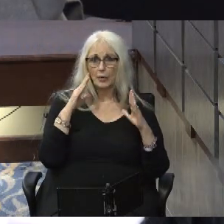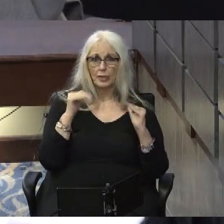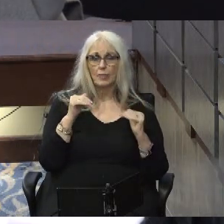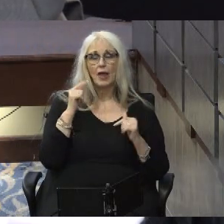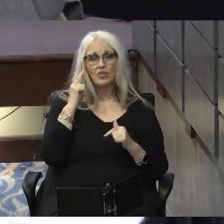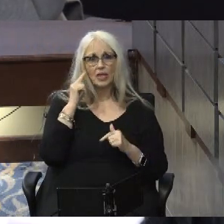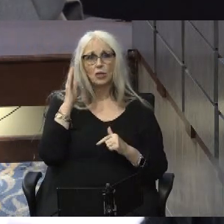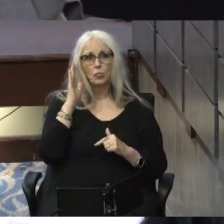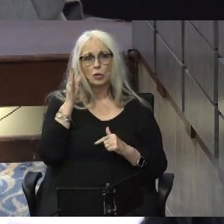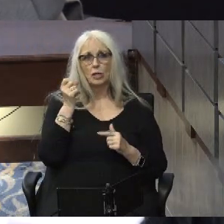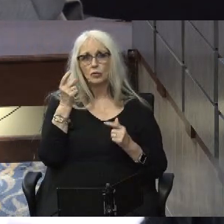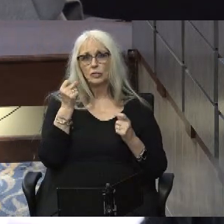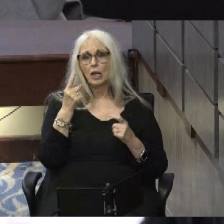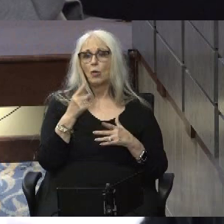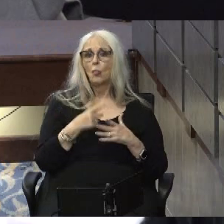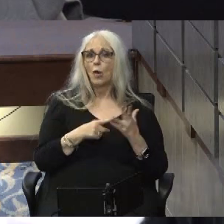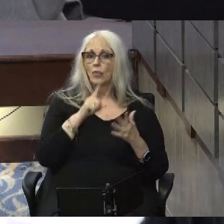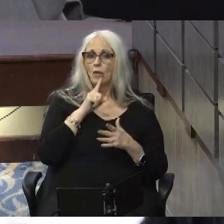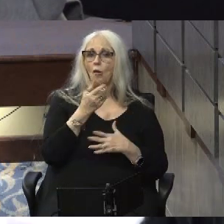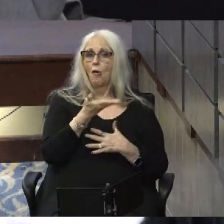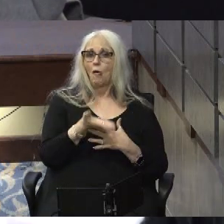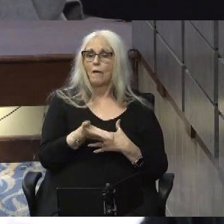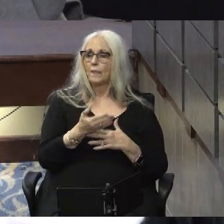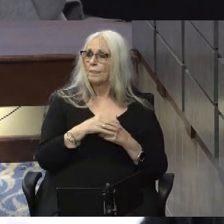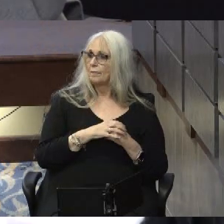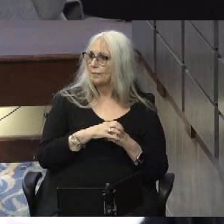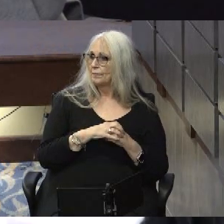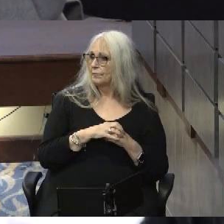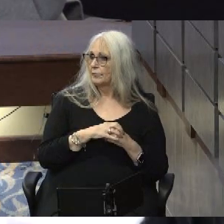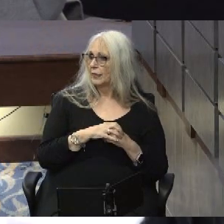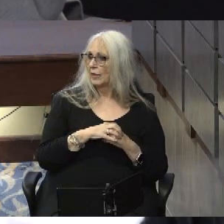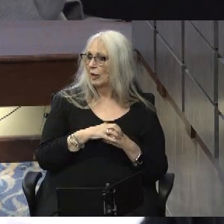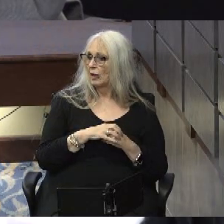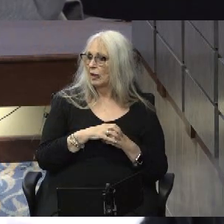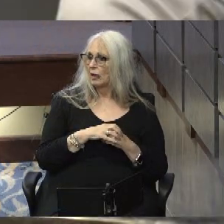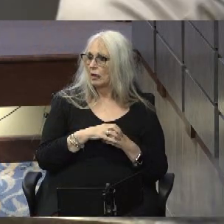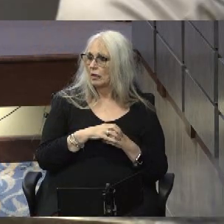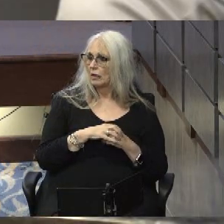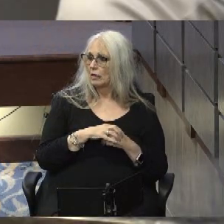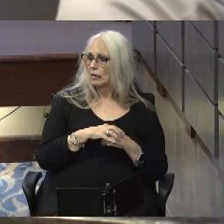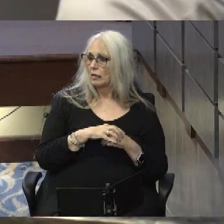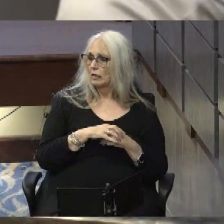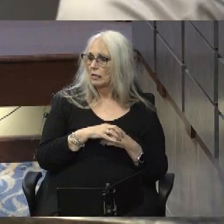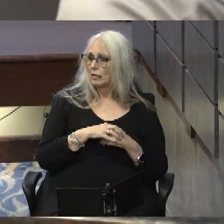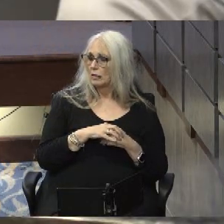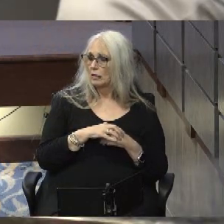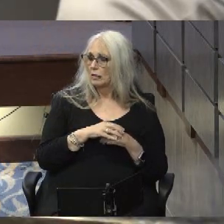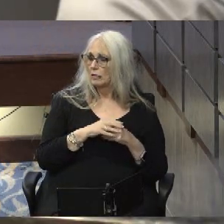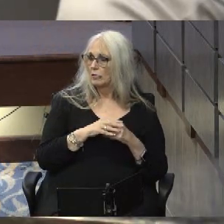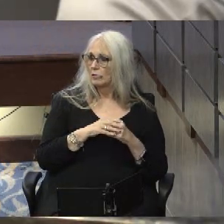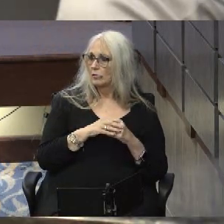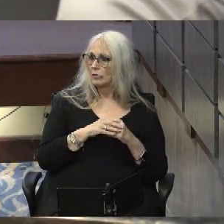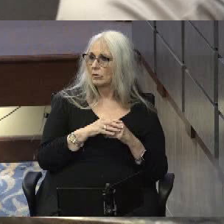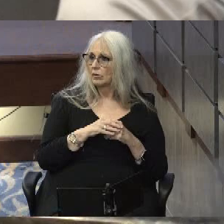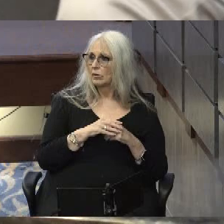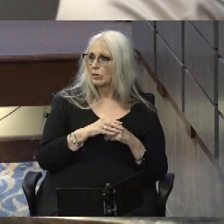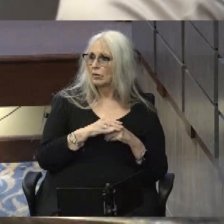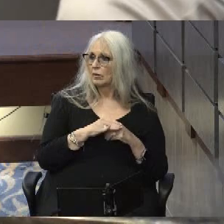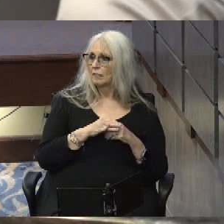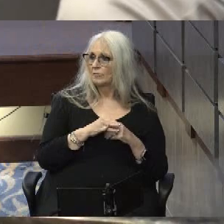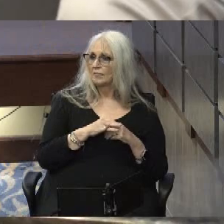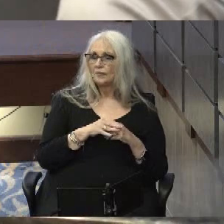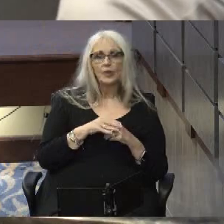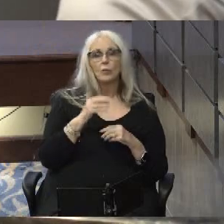understand what they are, and we'll get that to a level that I think you'll I just didn't want us to forget, appreciate. and looking at this, it kind of made me look like you No, forgot a we little bit about it.